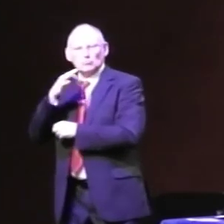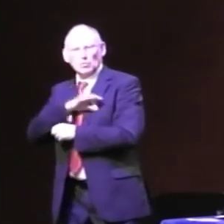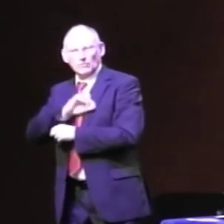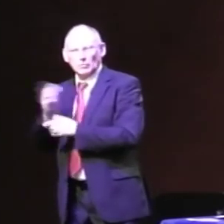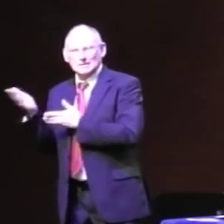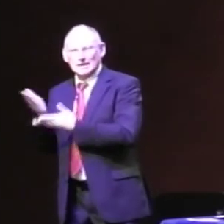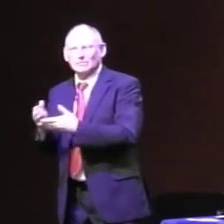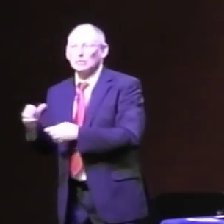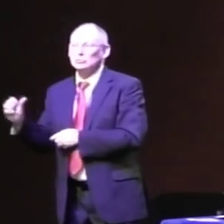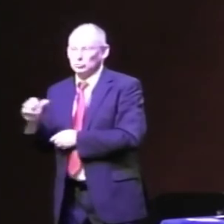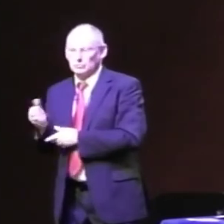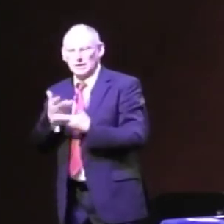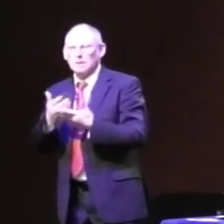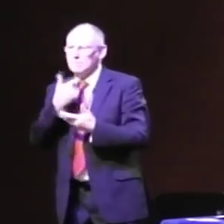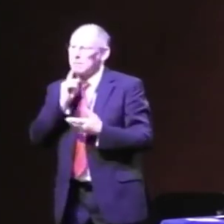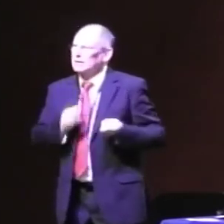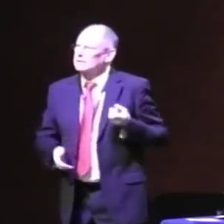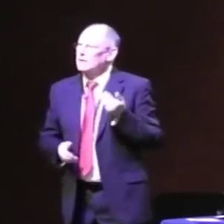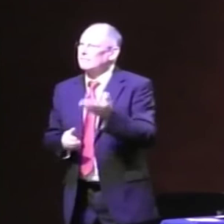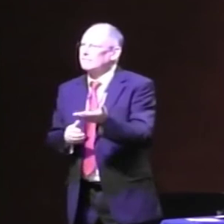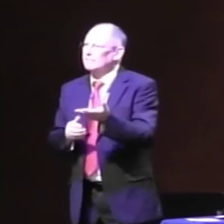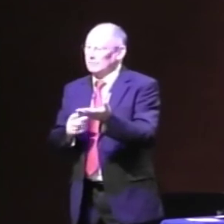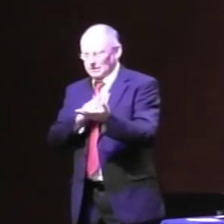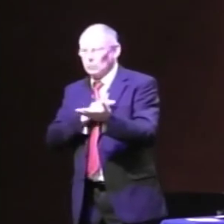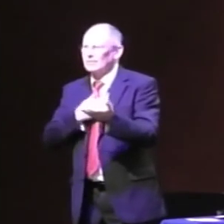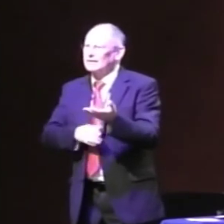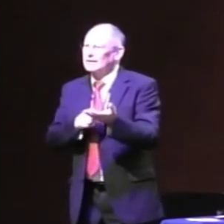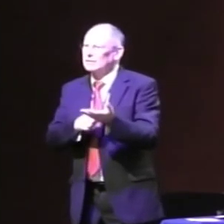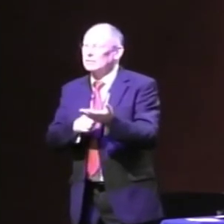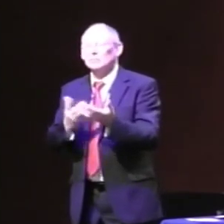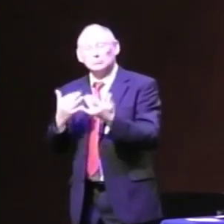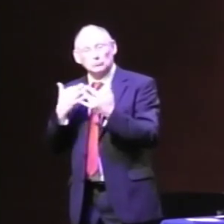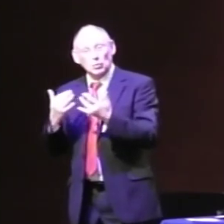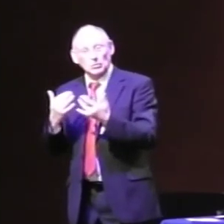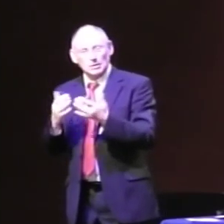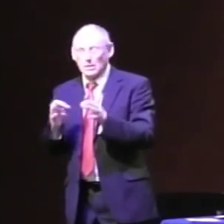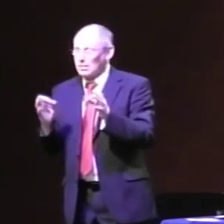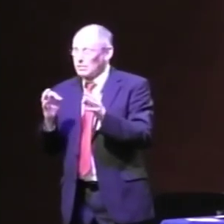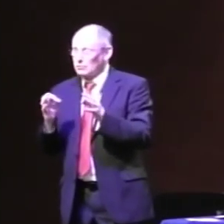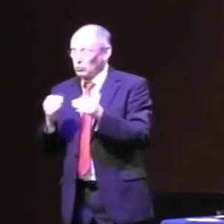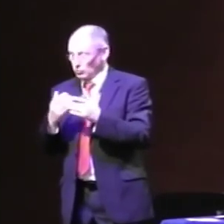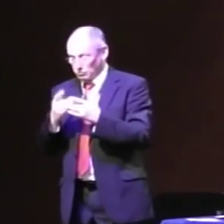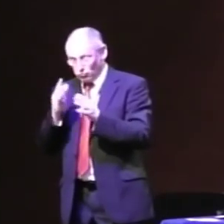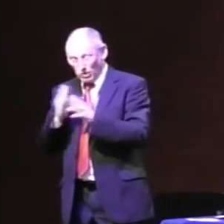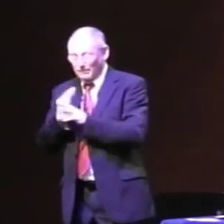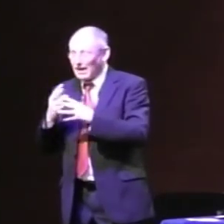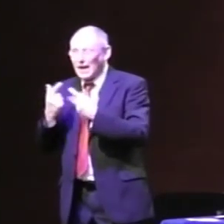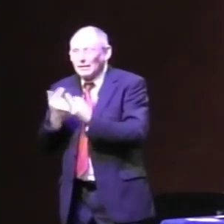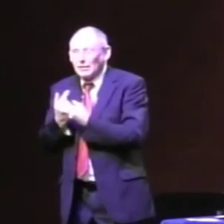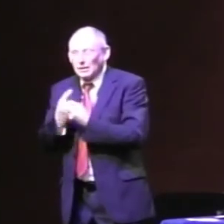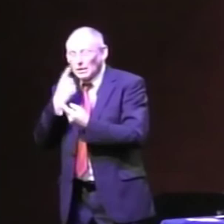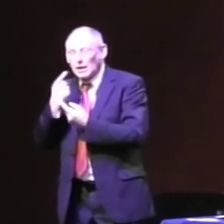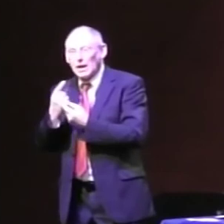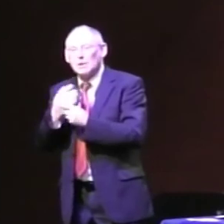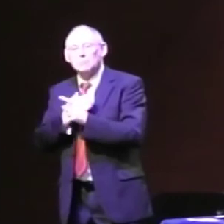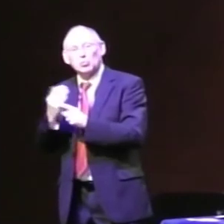that should be provided publicly on the basis of need. Congress, is there no limits to privatisation? The majority of